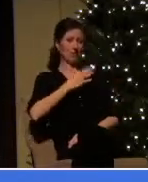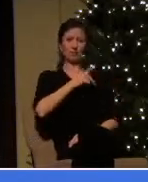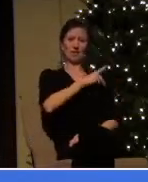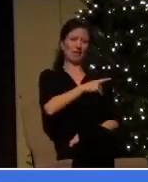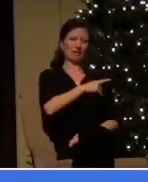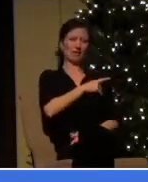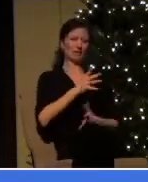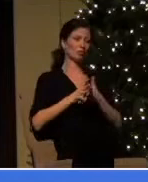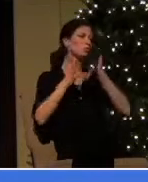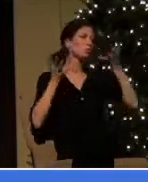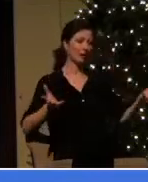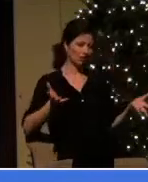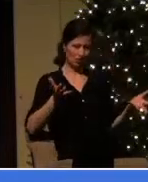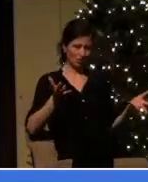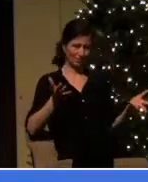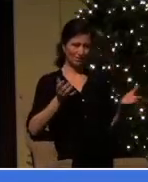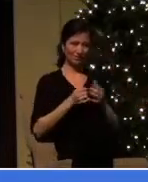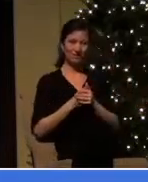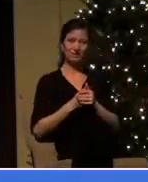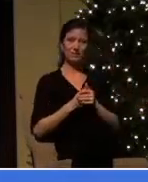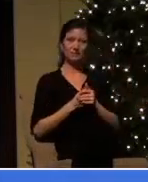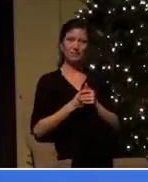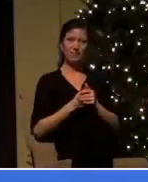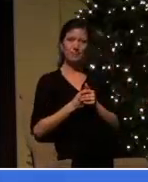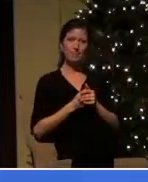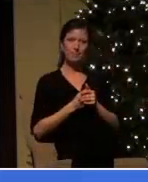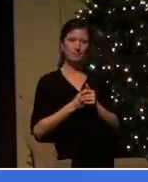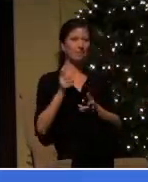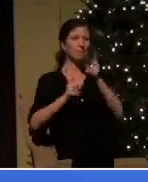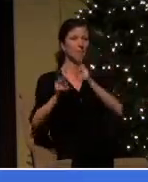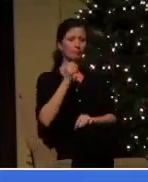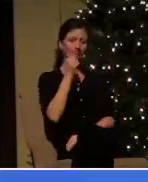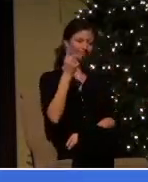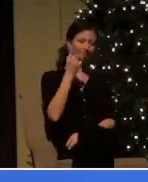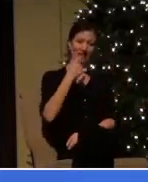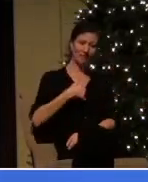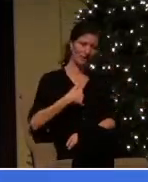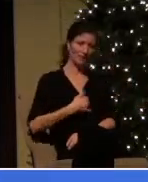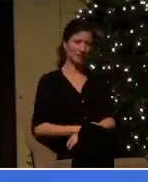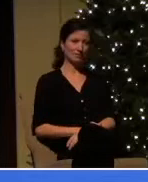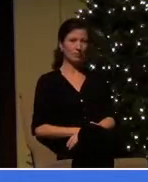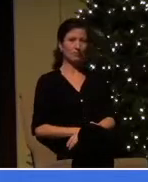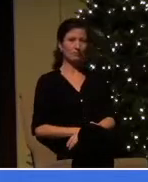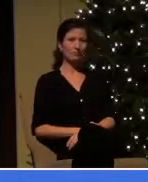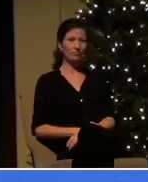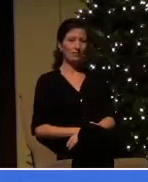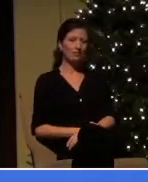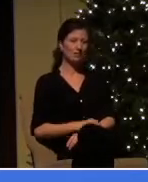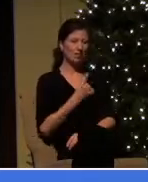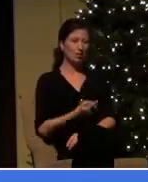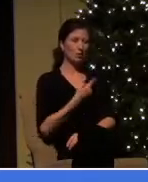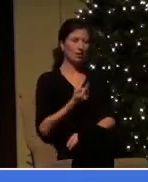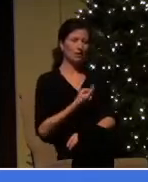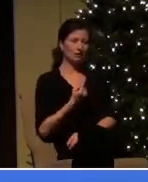they were too much. They were misunderstood. They were misrepresented. And so they constantly